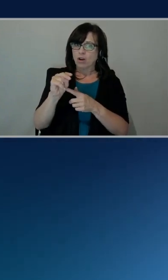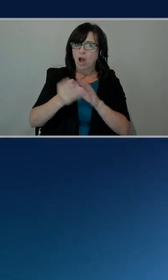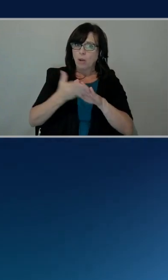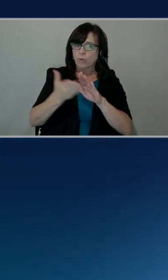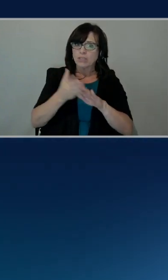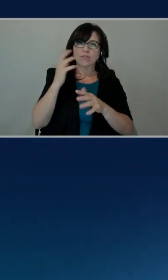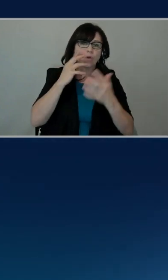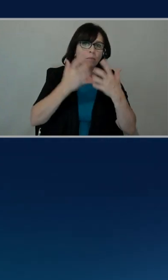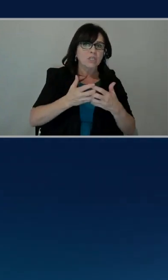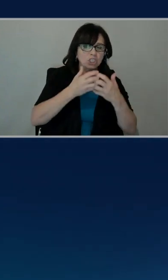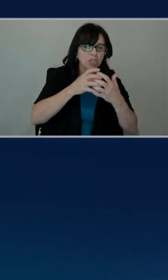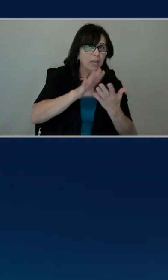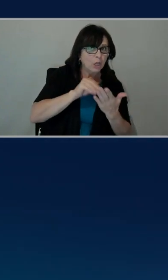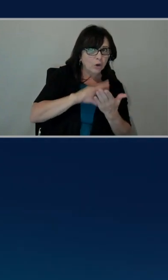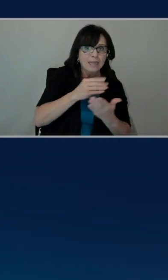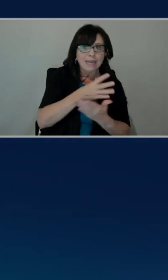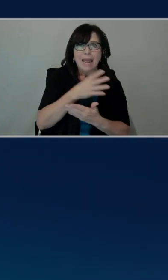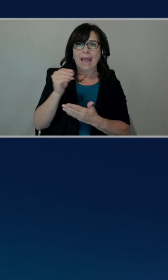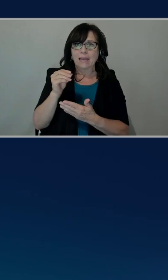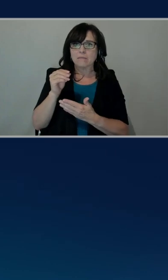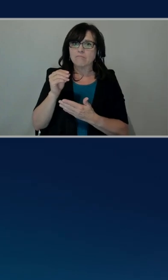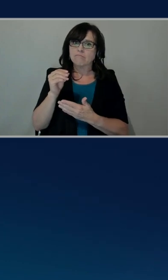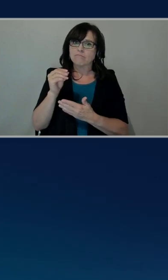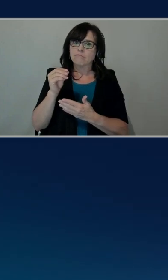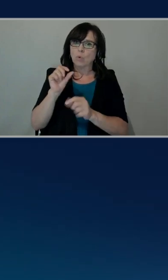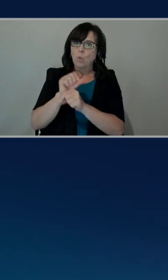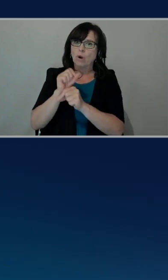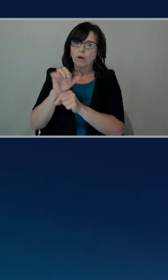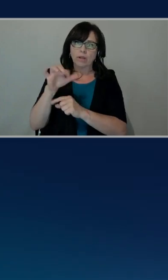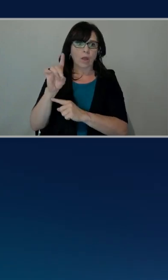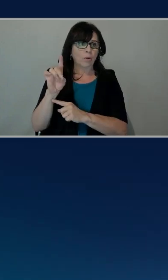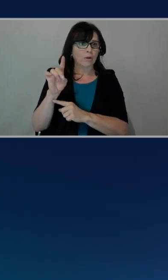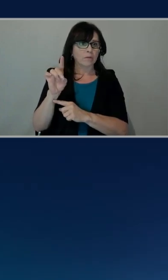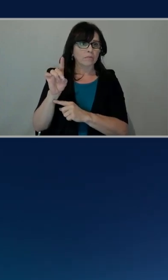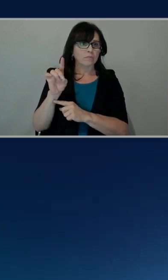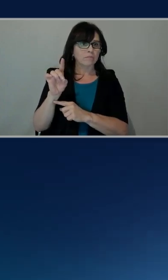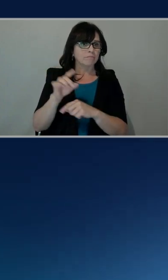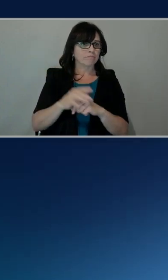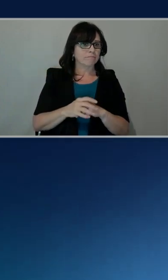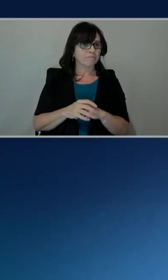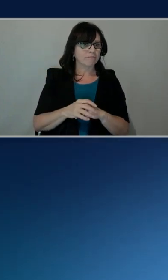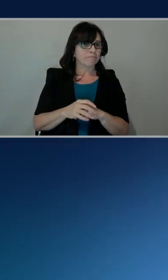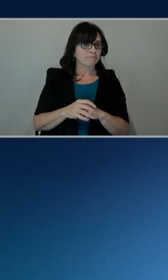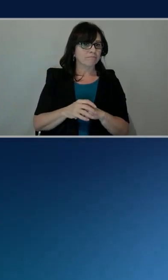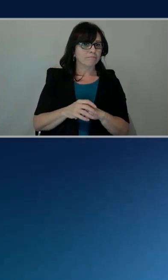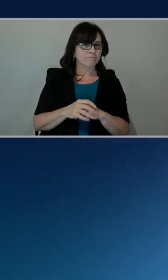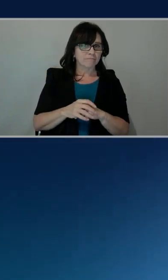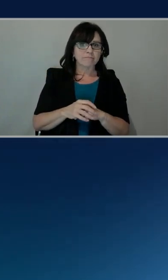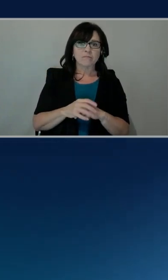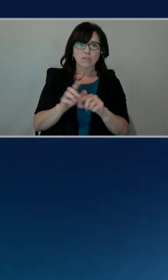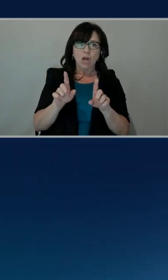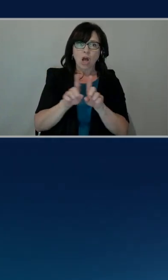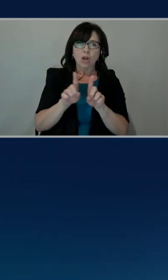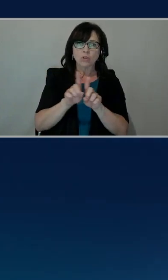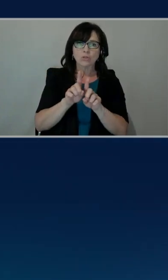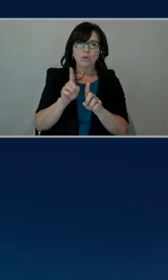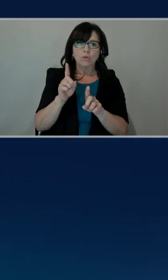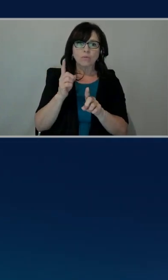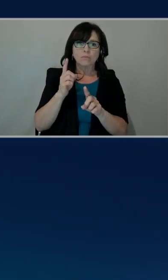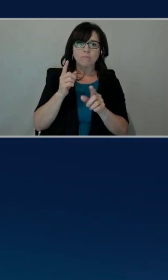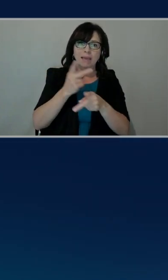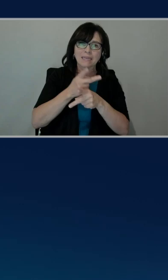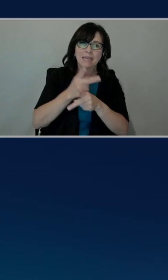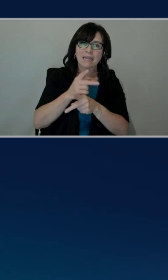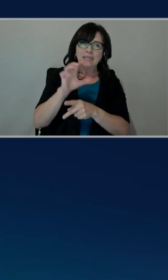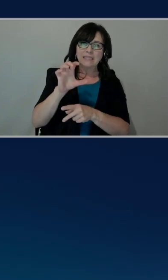high-performance computing workloads. And I'm also the PyTorch maintainer for ARM CPUs. Oh, that's interesting. Yeah. Jeff? Yeah, hey folks, my name is